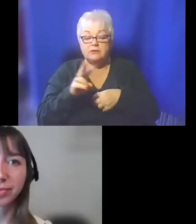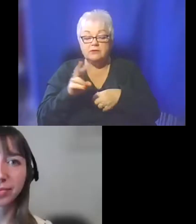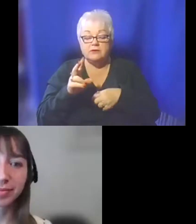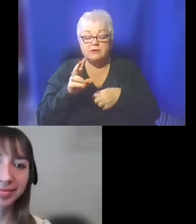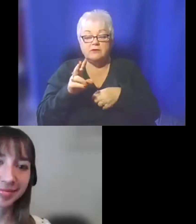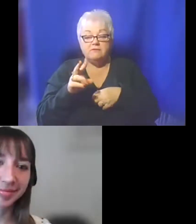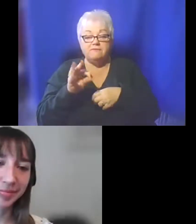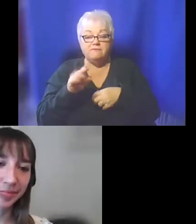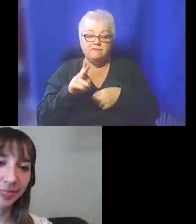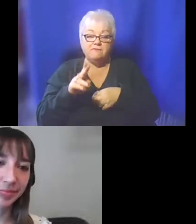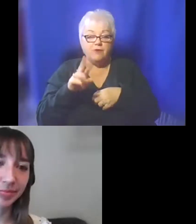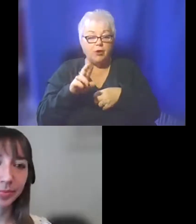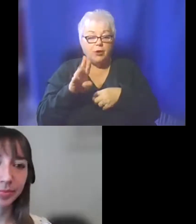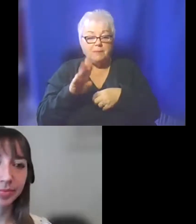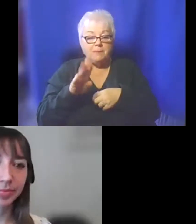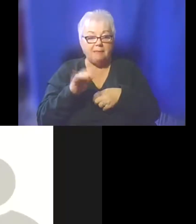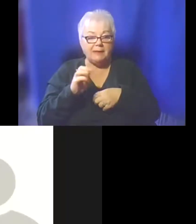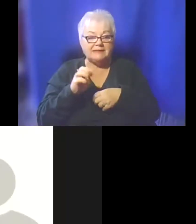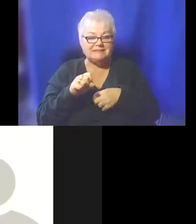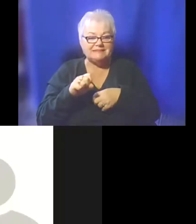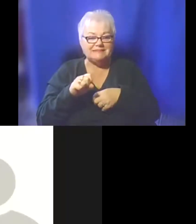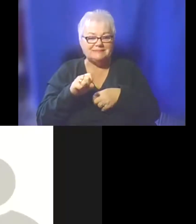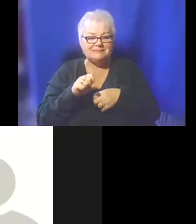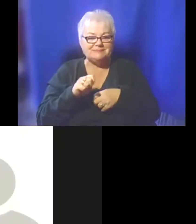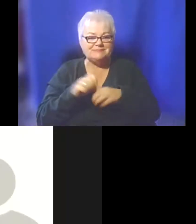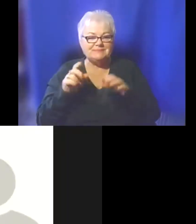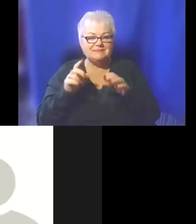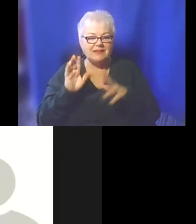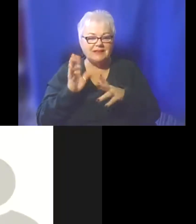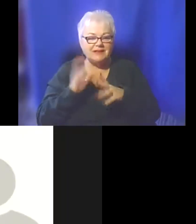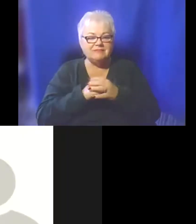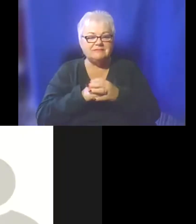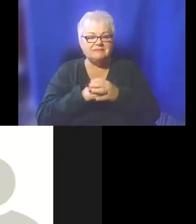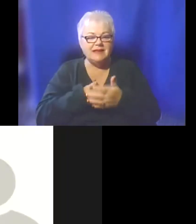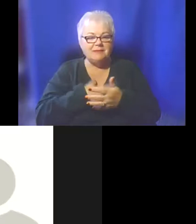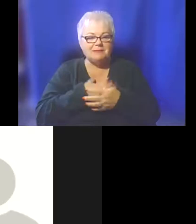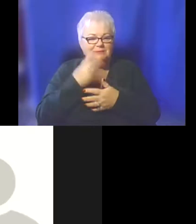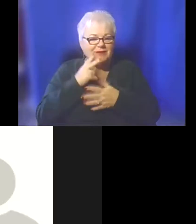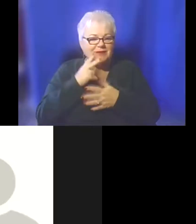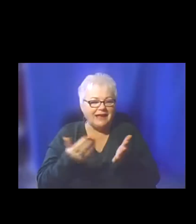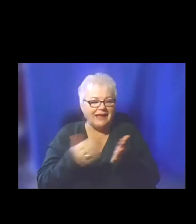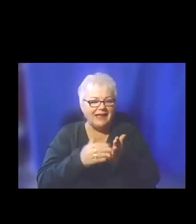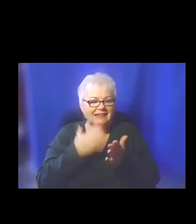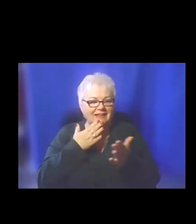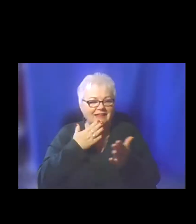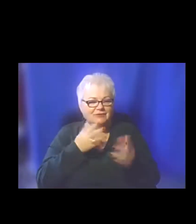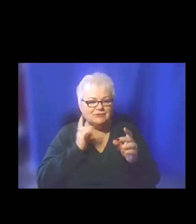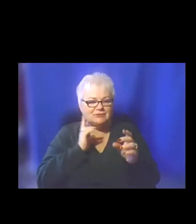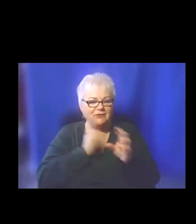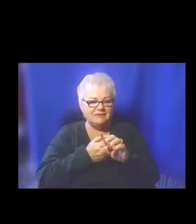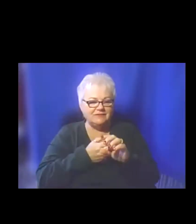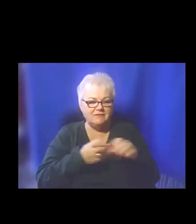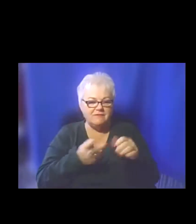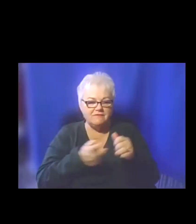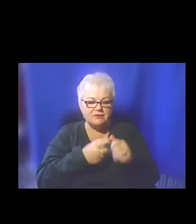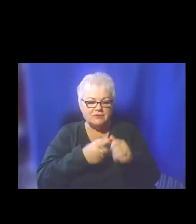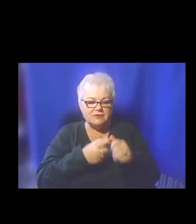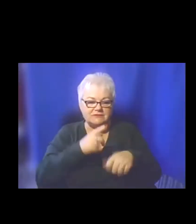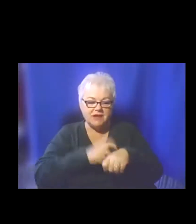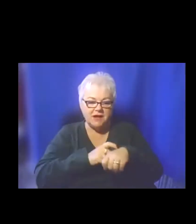Thank you so much. So hi, friends. Good to see you again. Thank you for joining. If it's your first